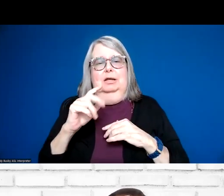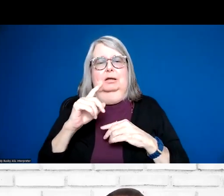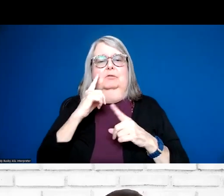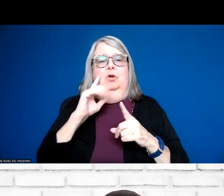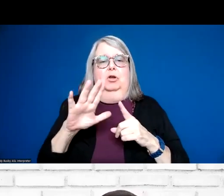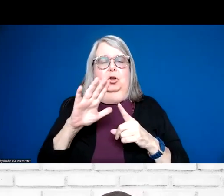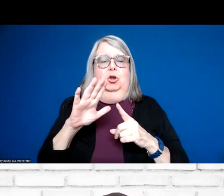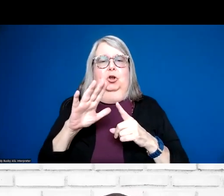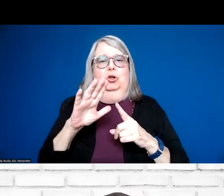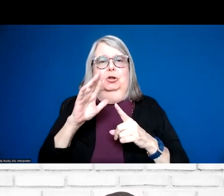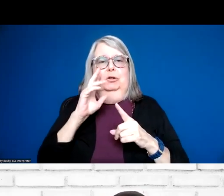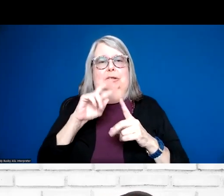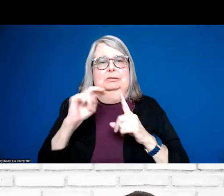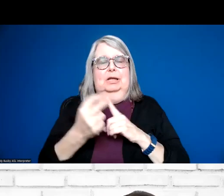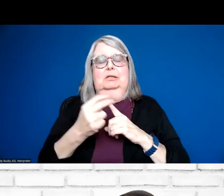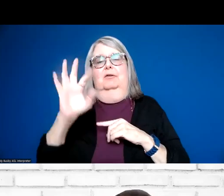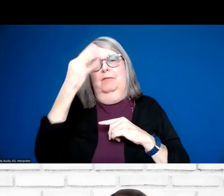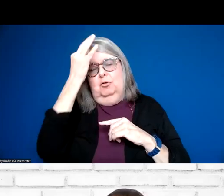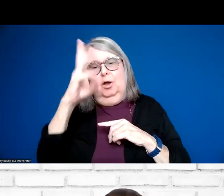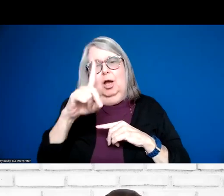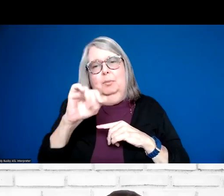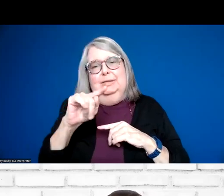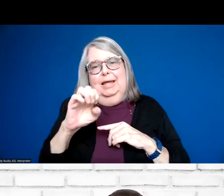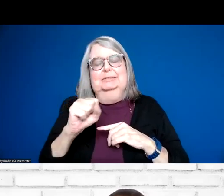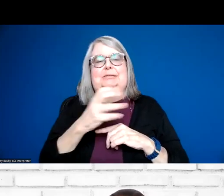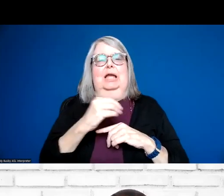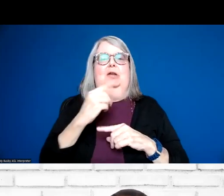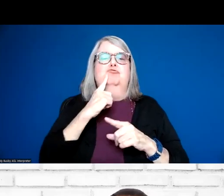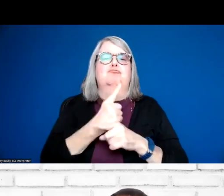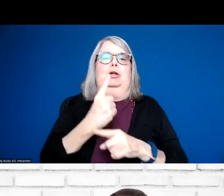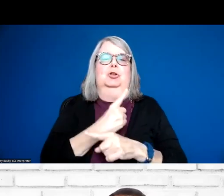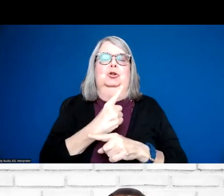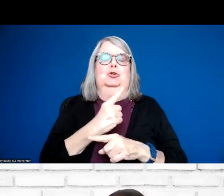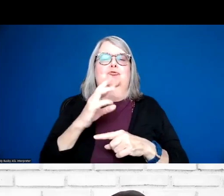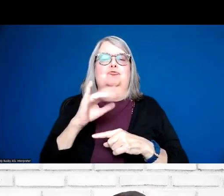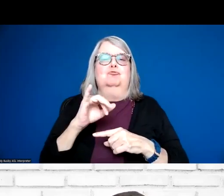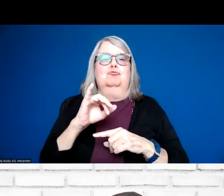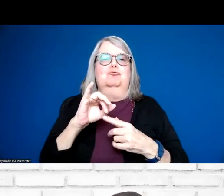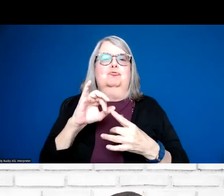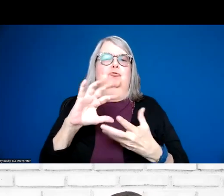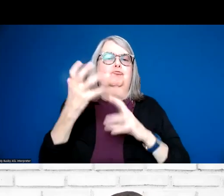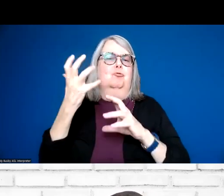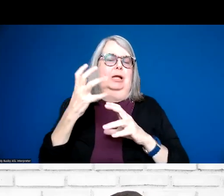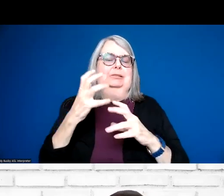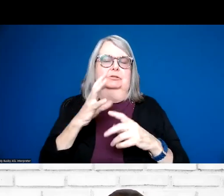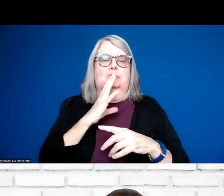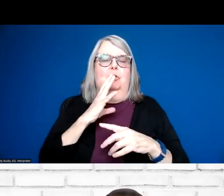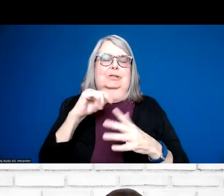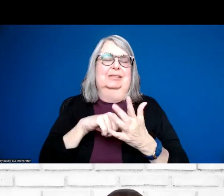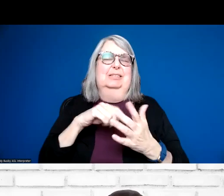you for the federal updates, as well as our regular crisis talks, because this is what makes the Crisis